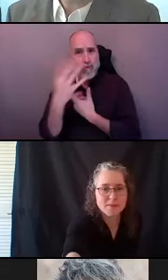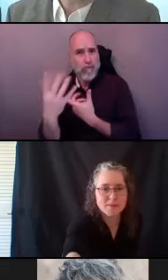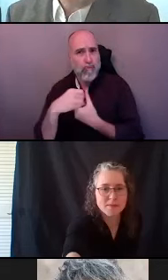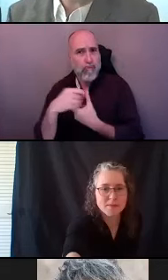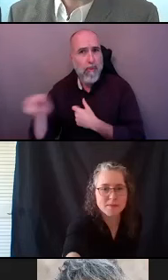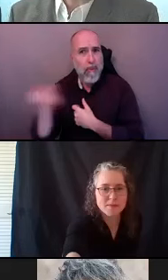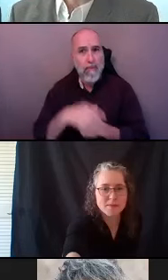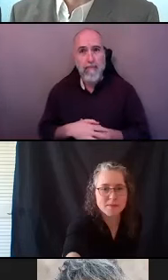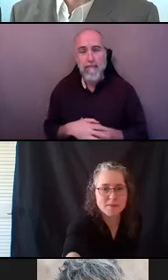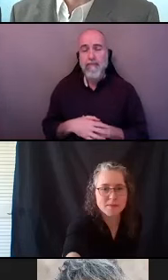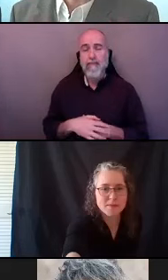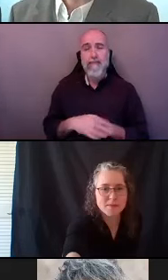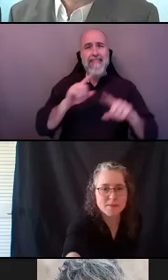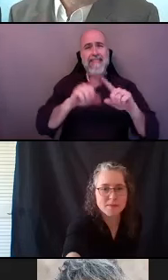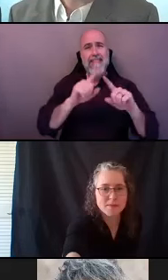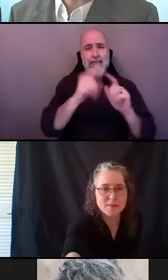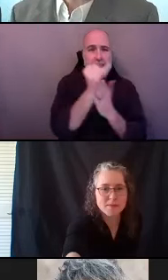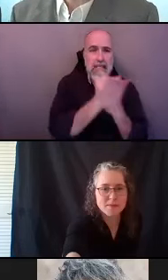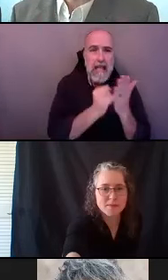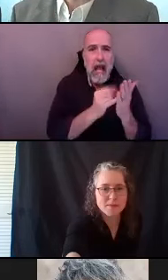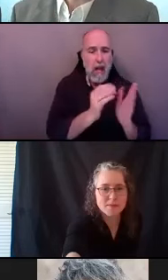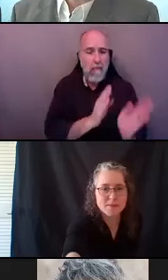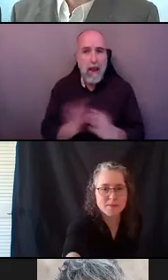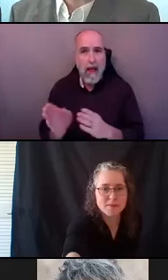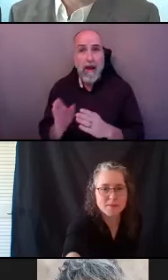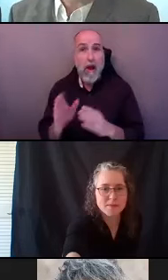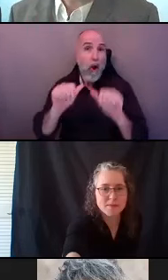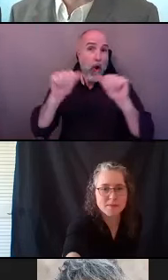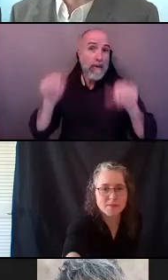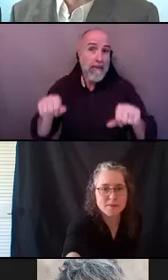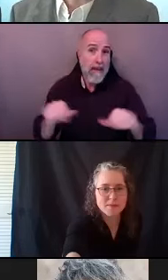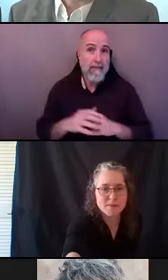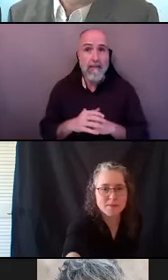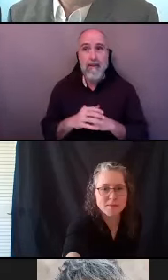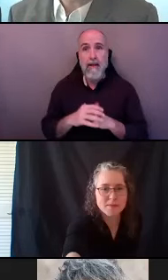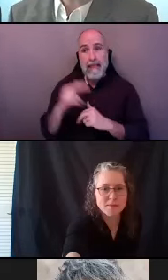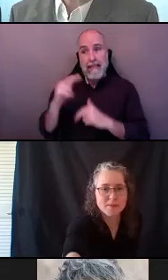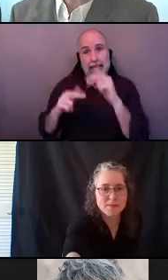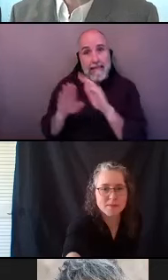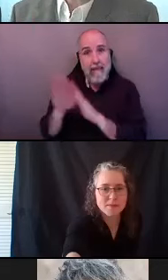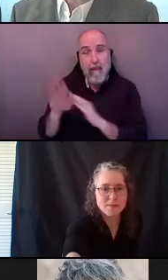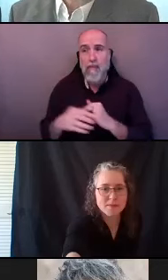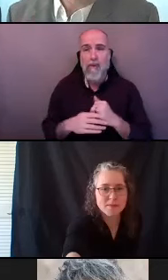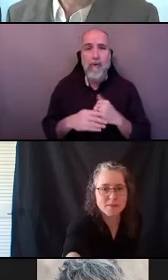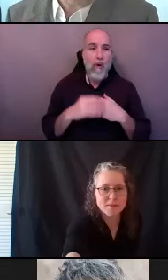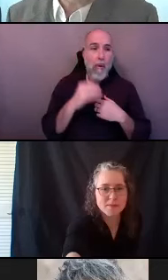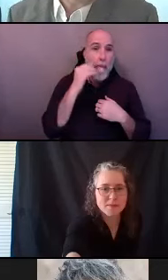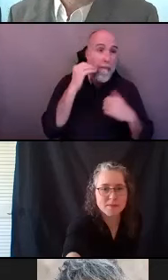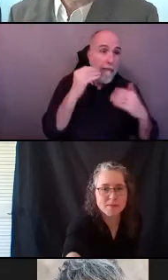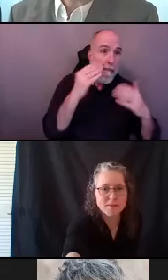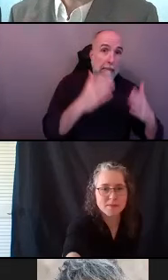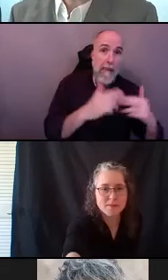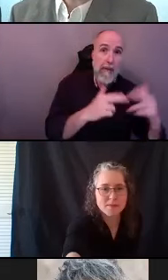Design and planning professionals, architects, developers, home builders,